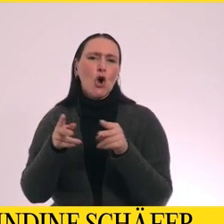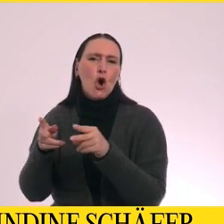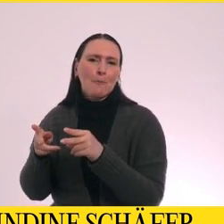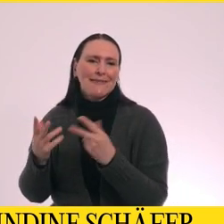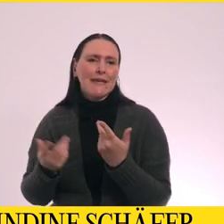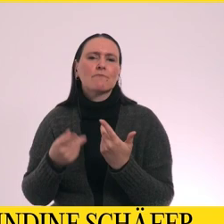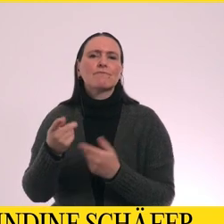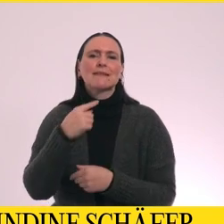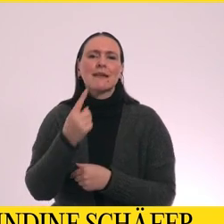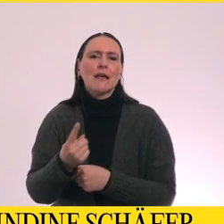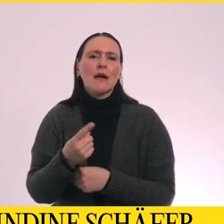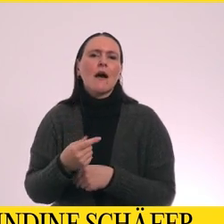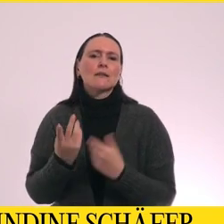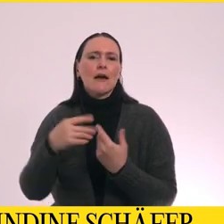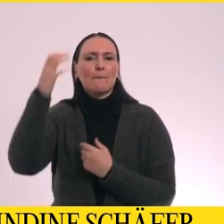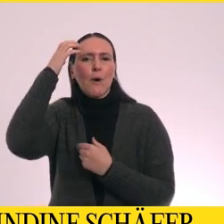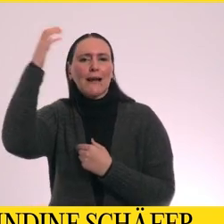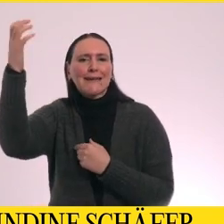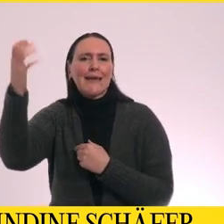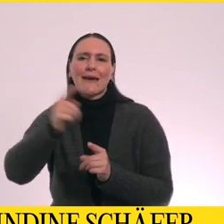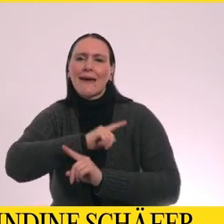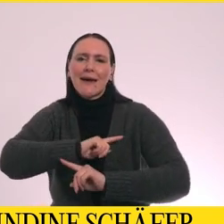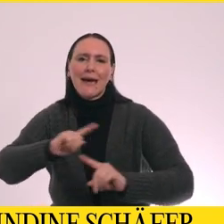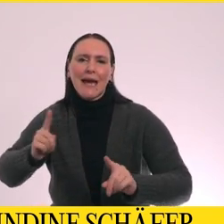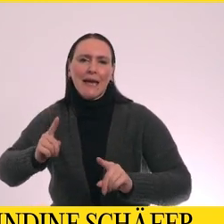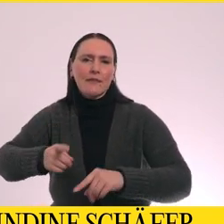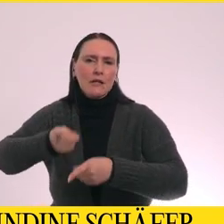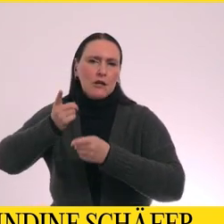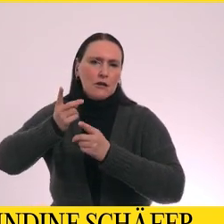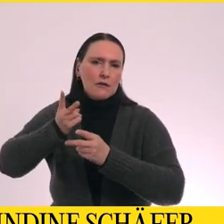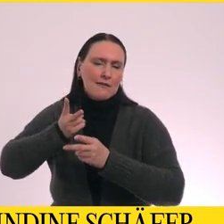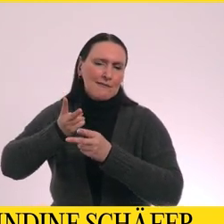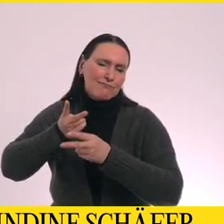Incorrectness. And it stands on the ground of trying to